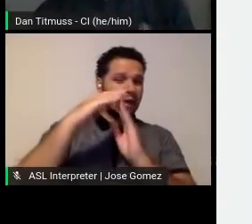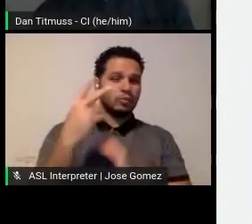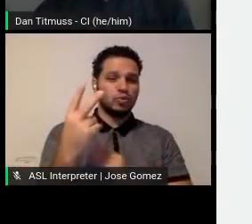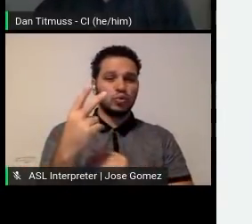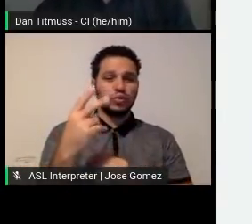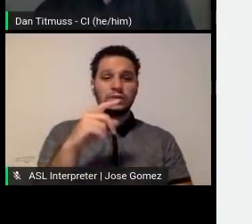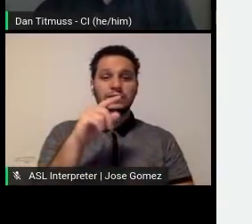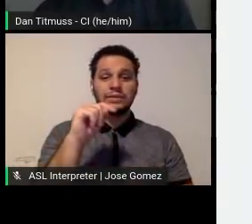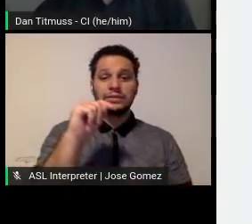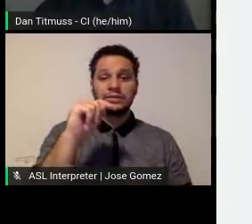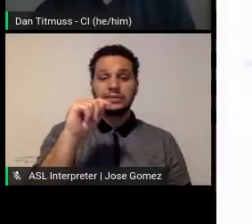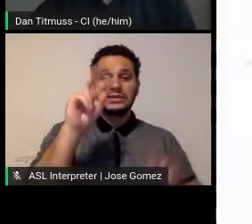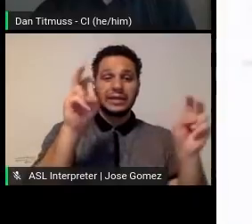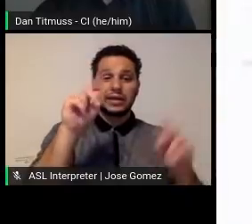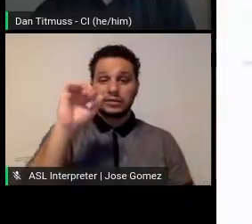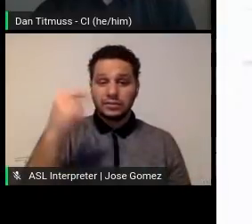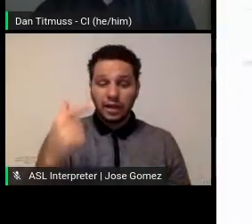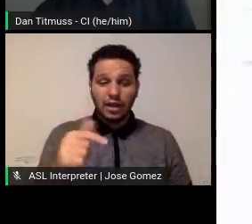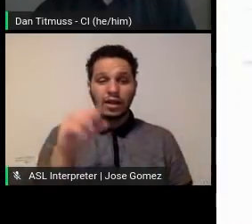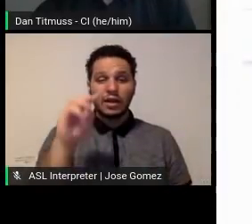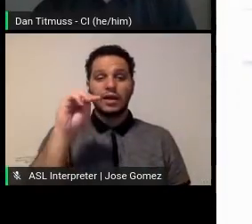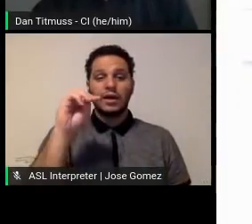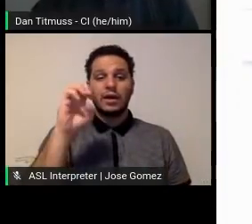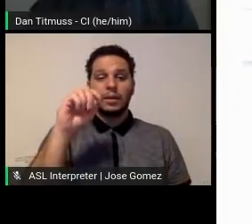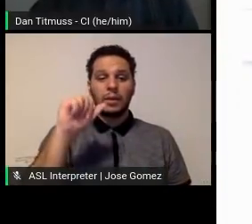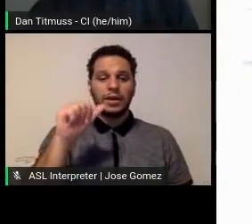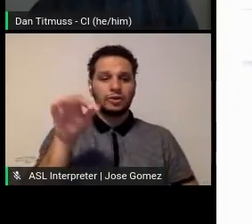tags and meta descriptions.